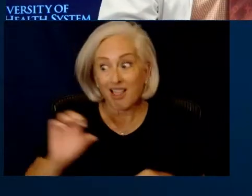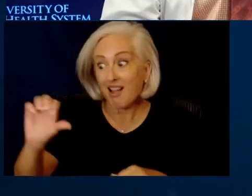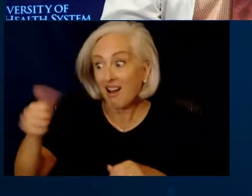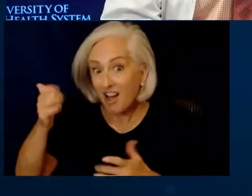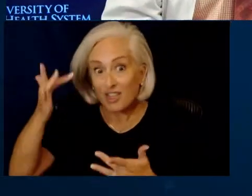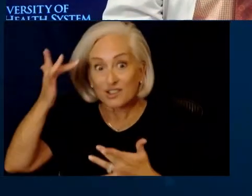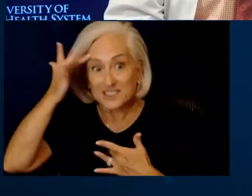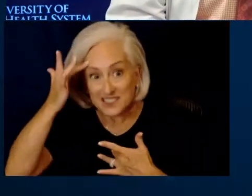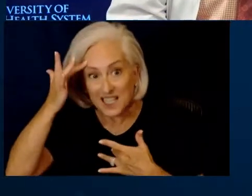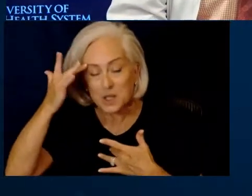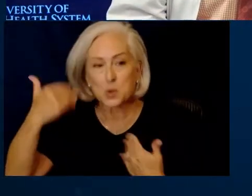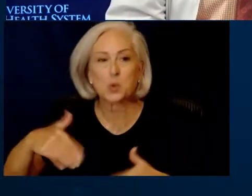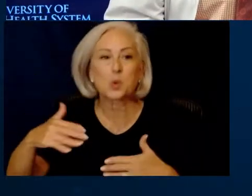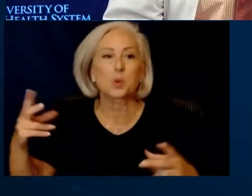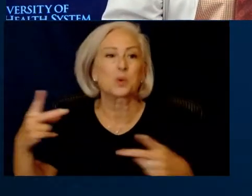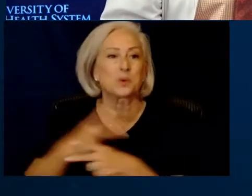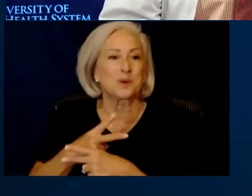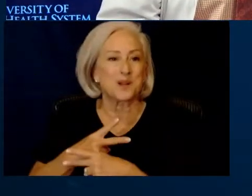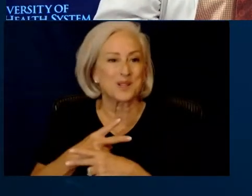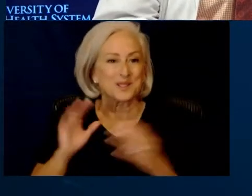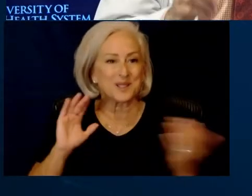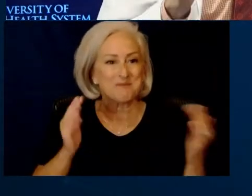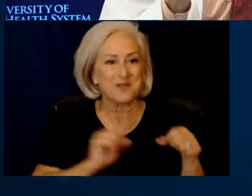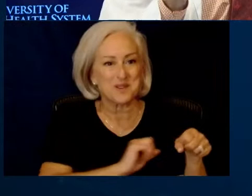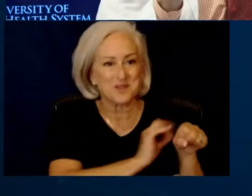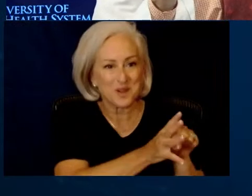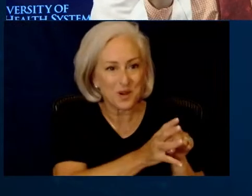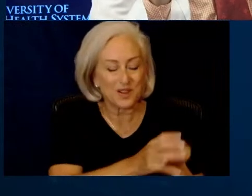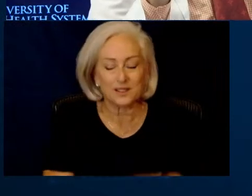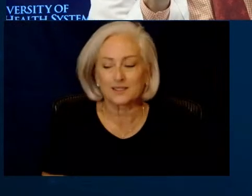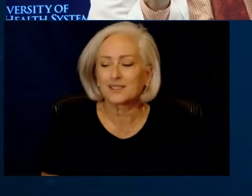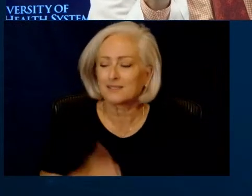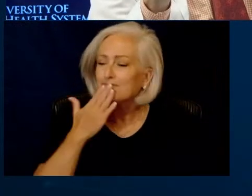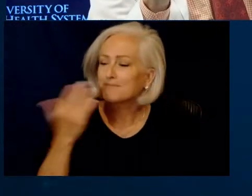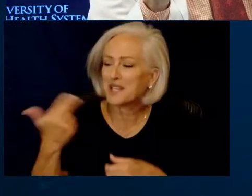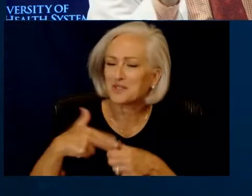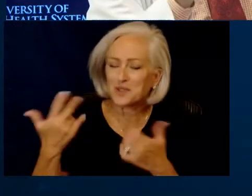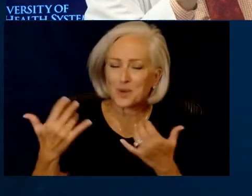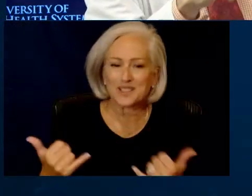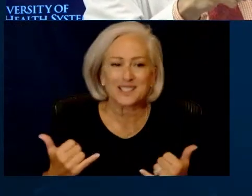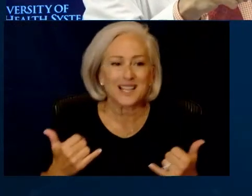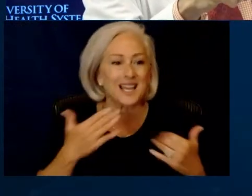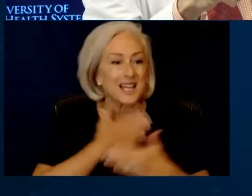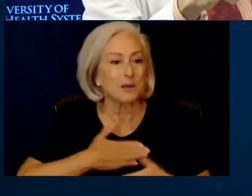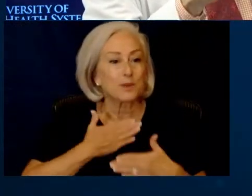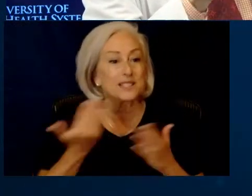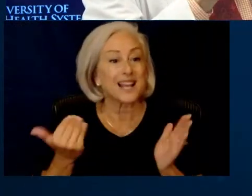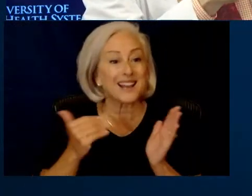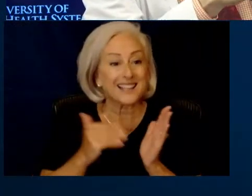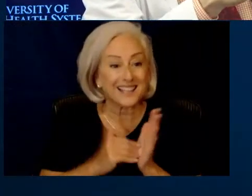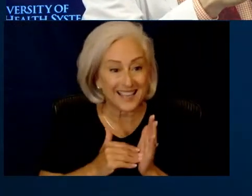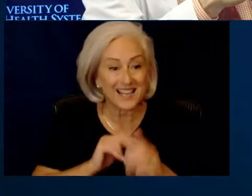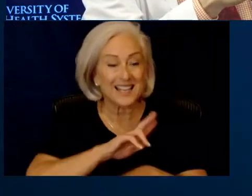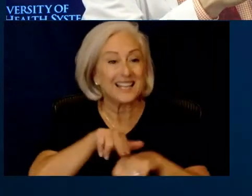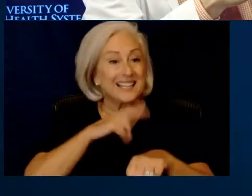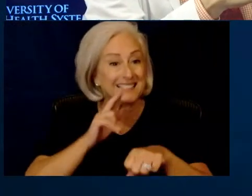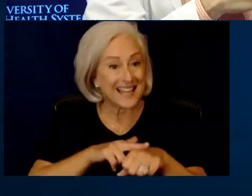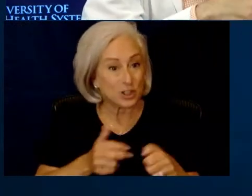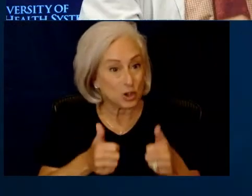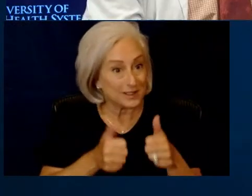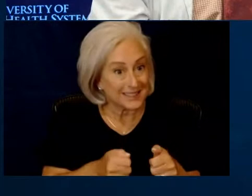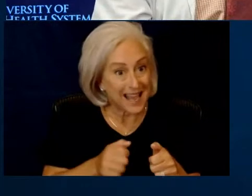today. Always appreciate you here on the program. The Suicide Hotline National, text or call